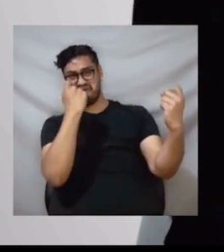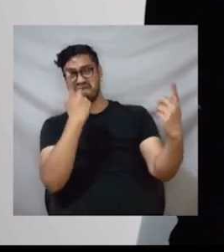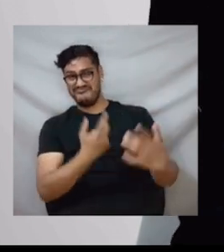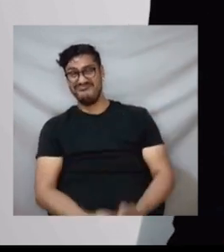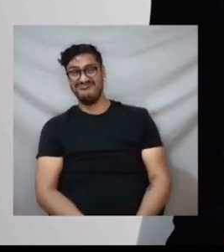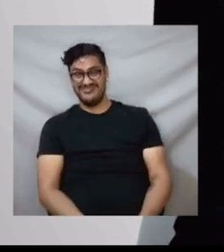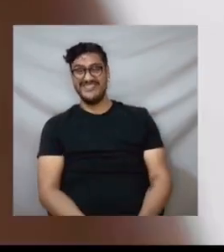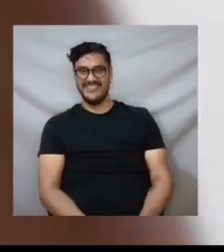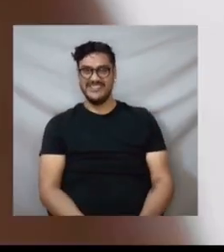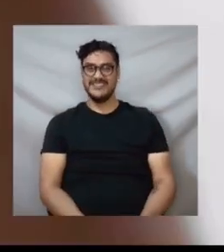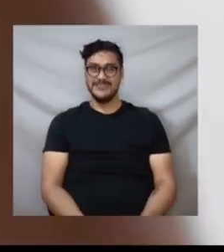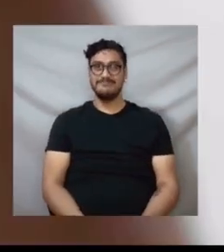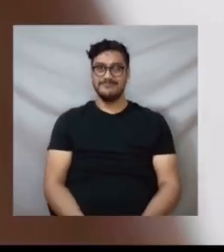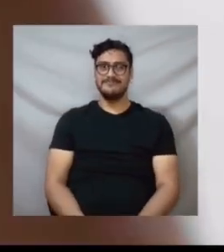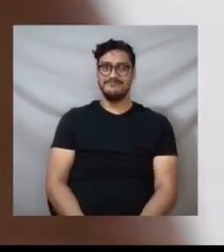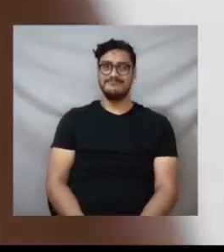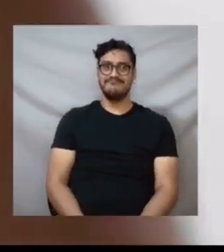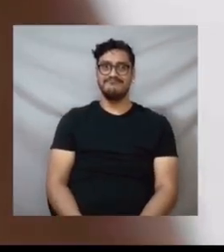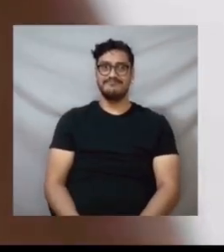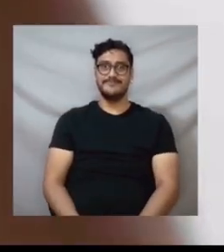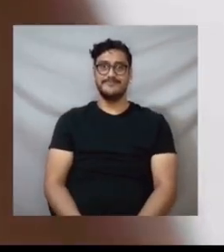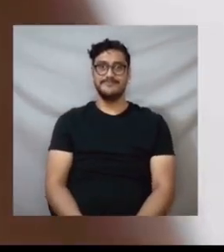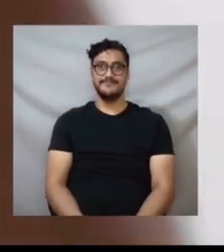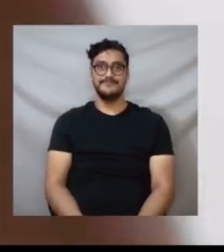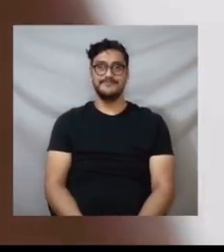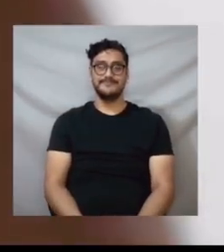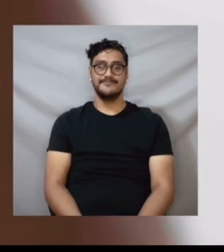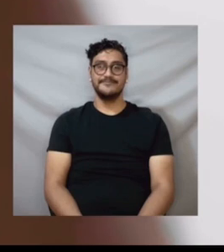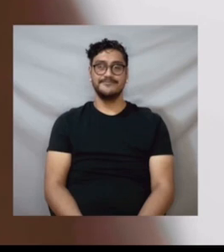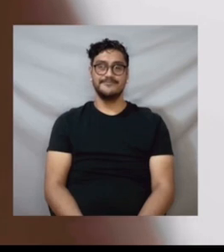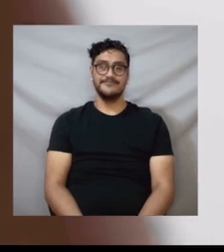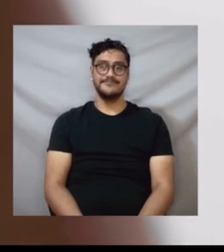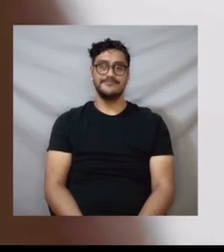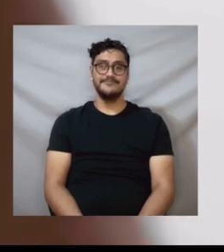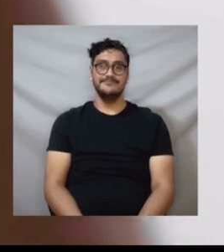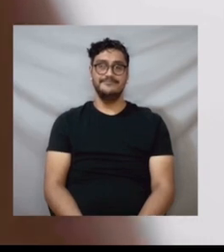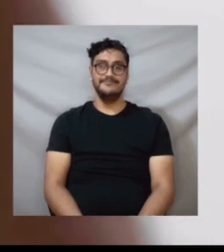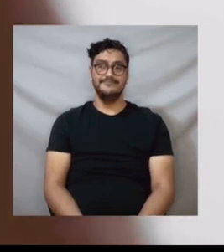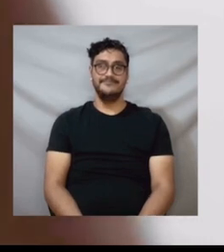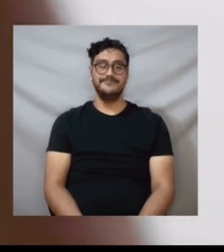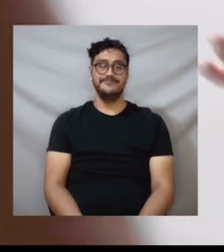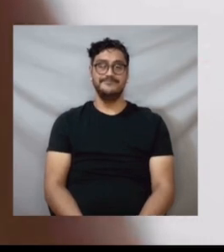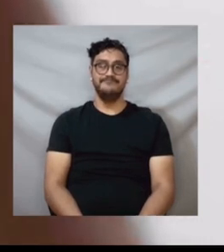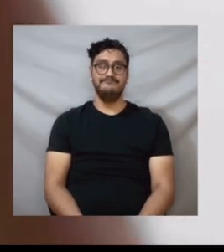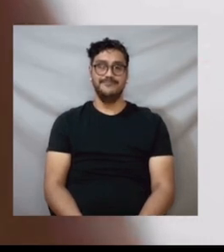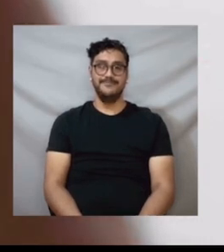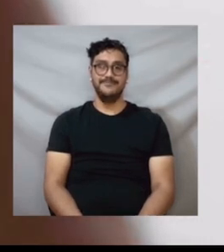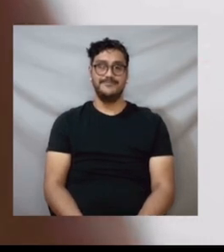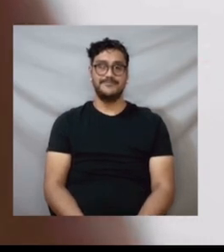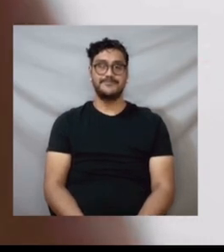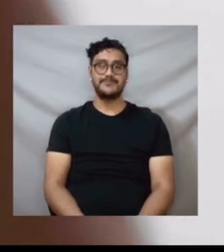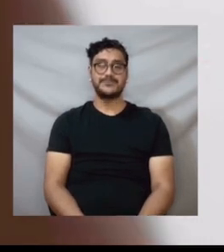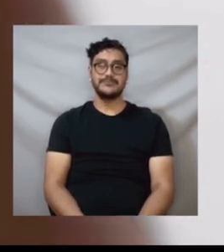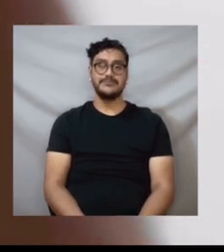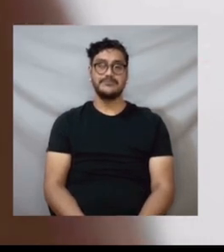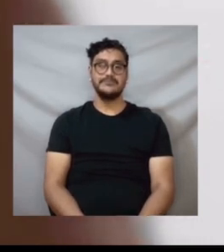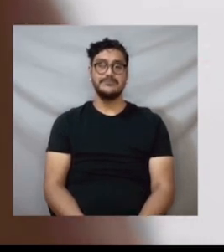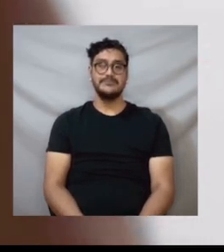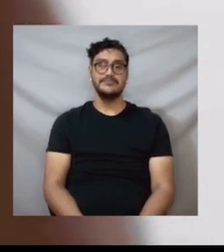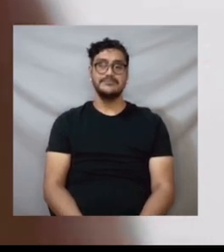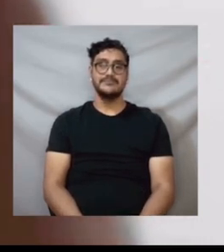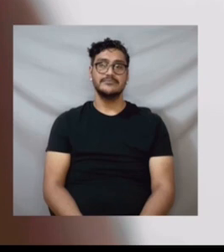So I understand, you know, that things in life affected, life's got in the way. And sometimes we had to adjust, you know, but that's